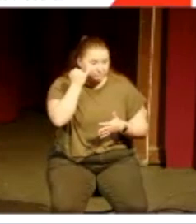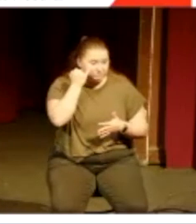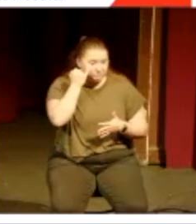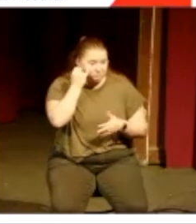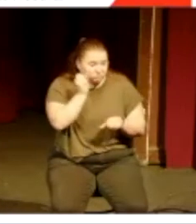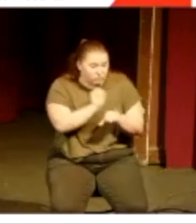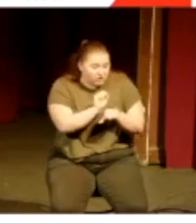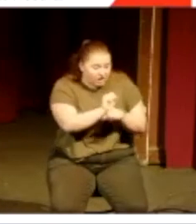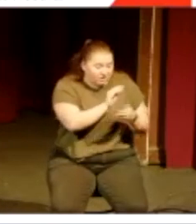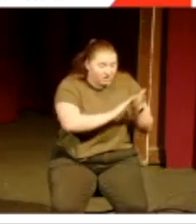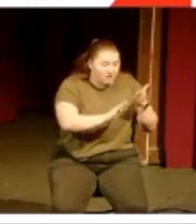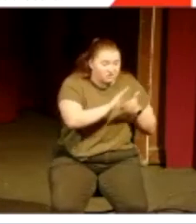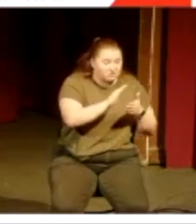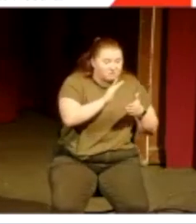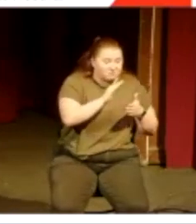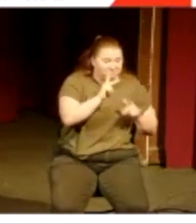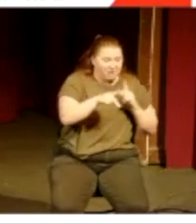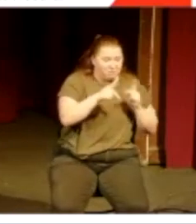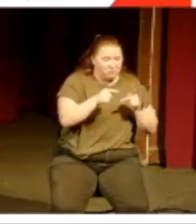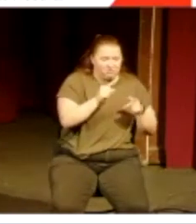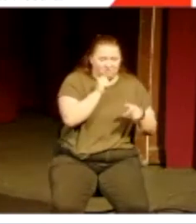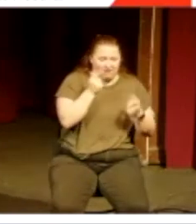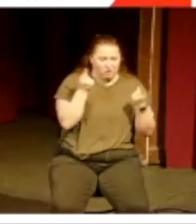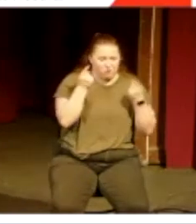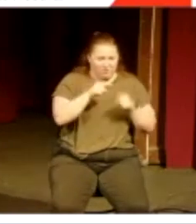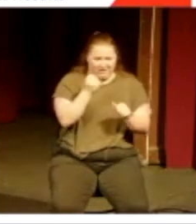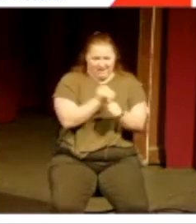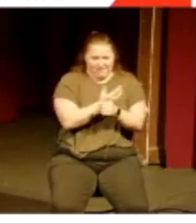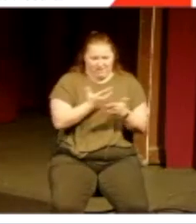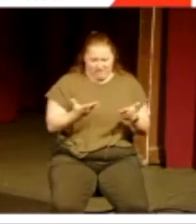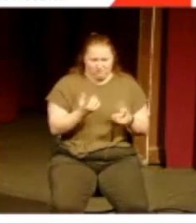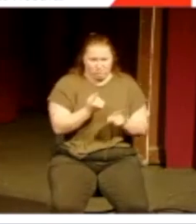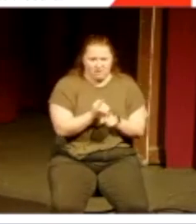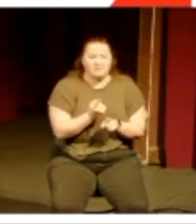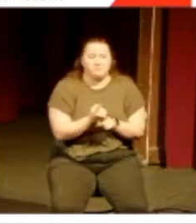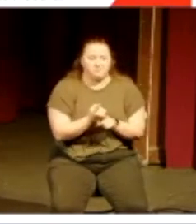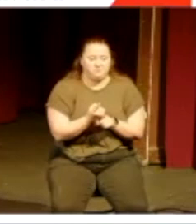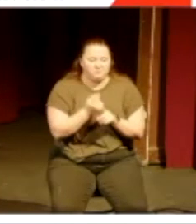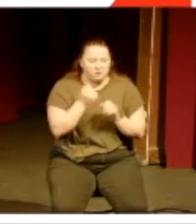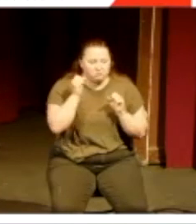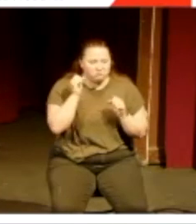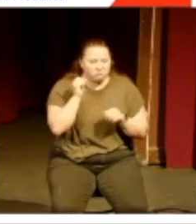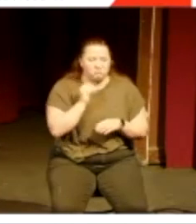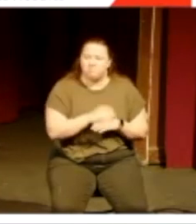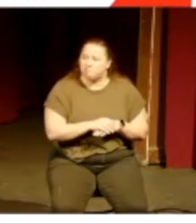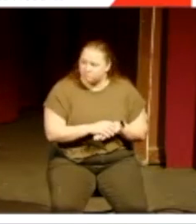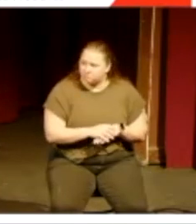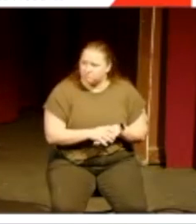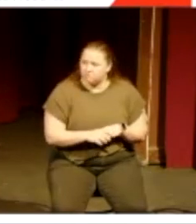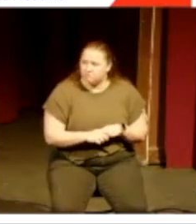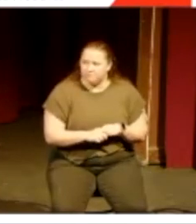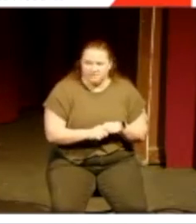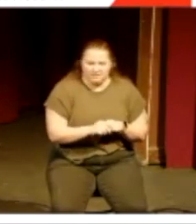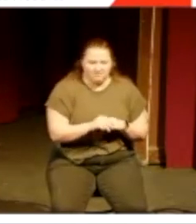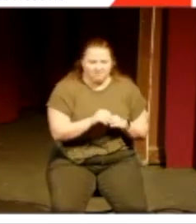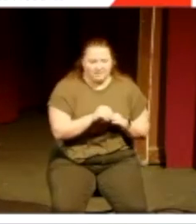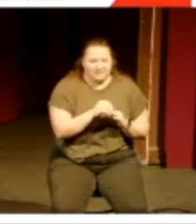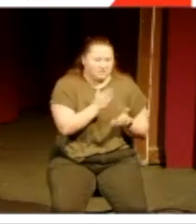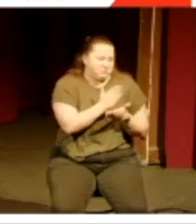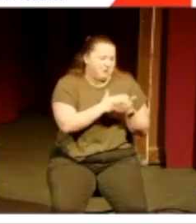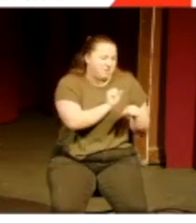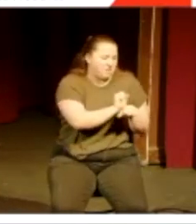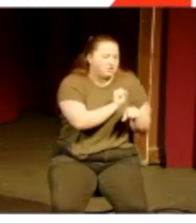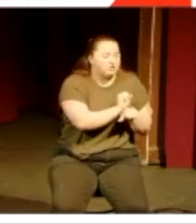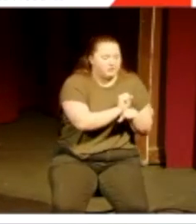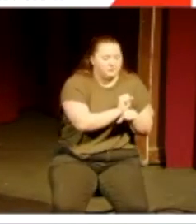be disagreement. We're going to go back and forth on some issues. That's fine. We wouldn't be doing our jobs if we weren't. That's just